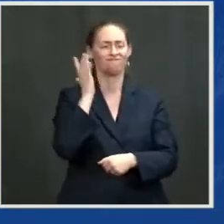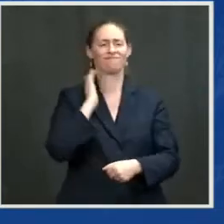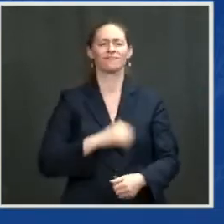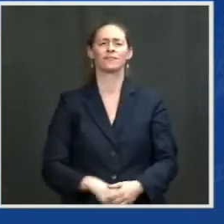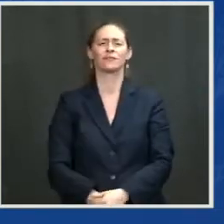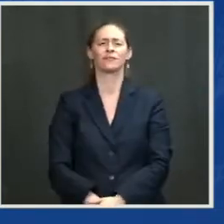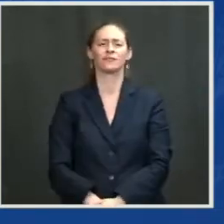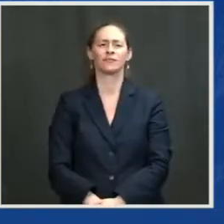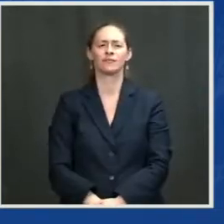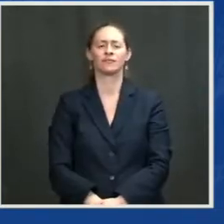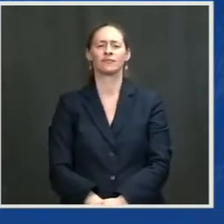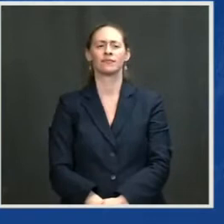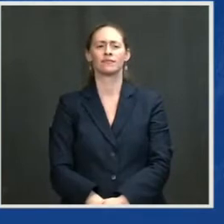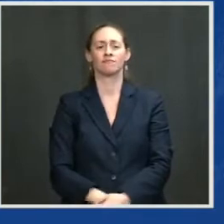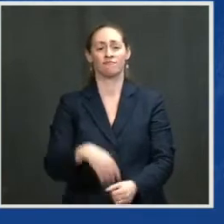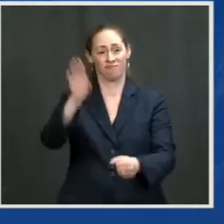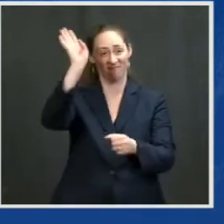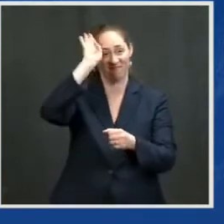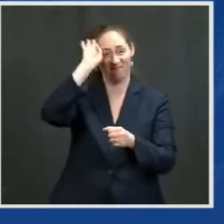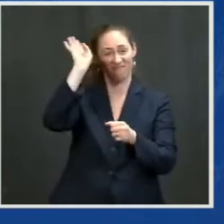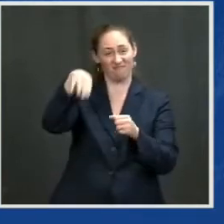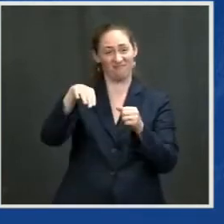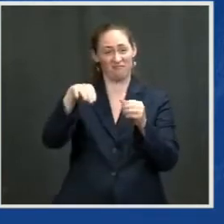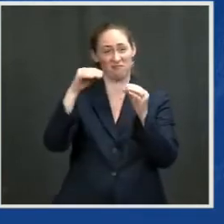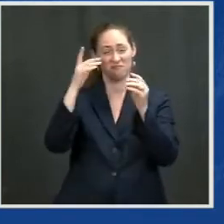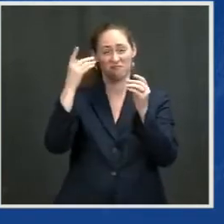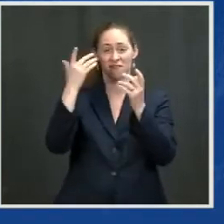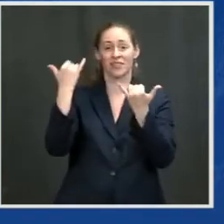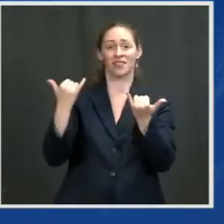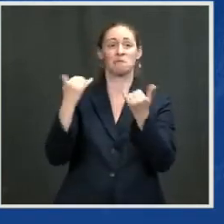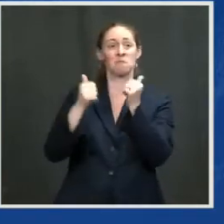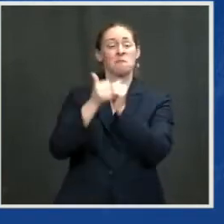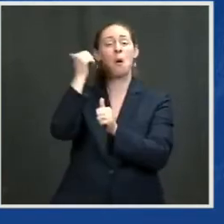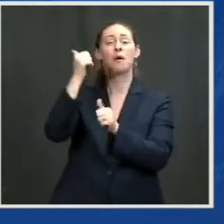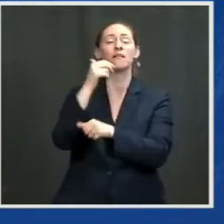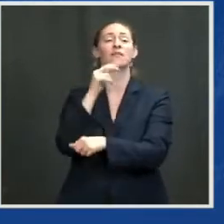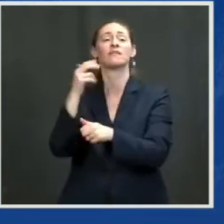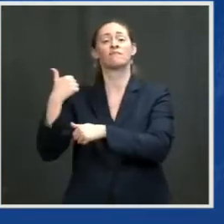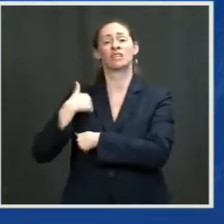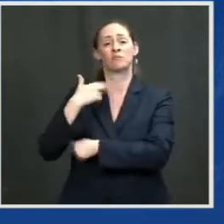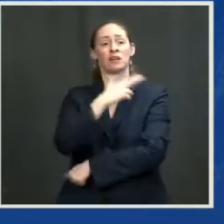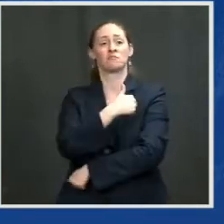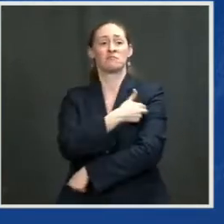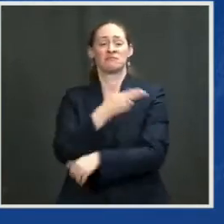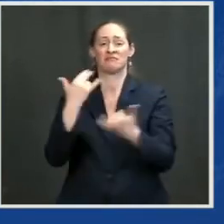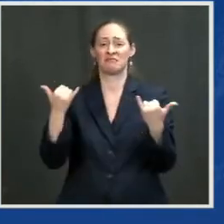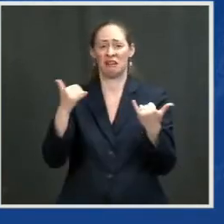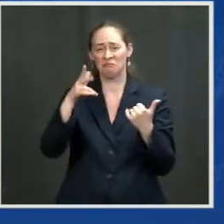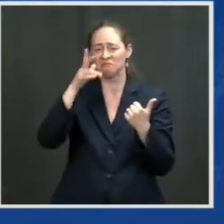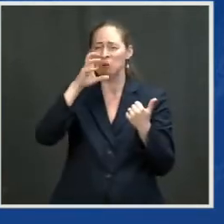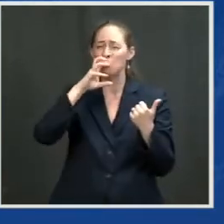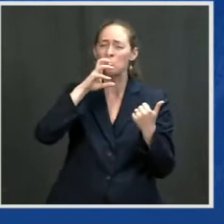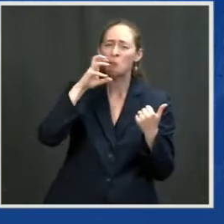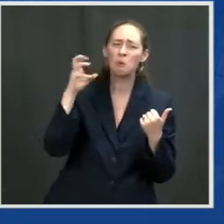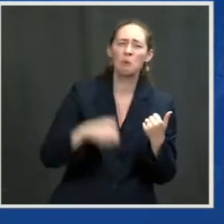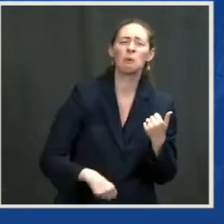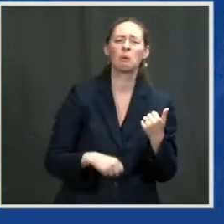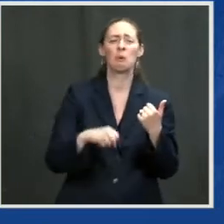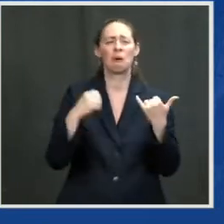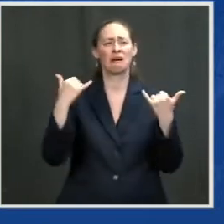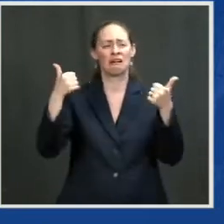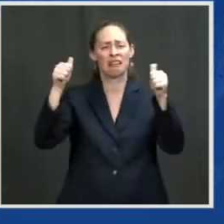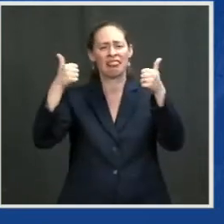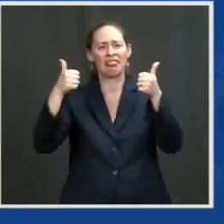older. Ask your buddies. Ask your buddies. We have more people,